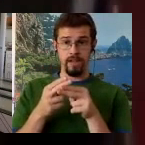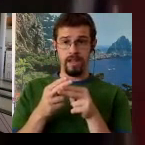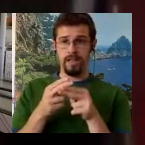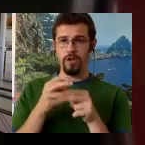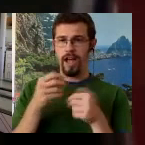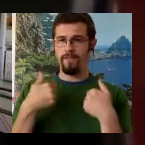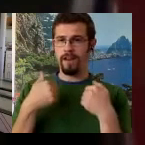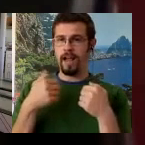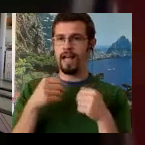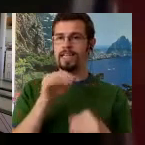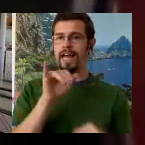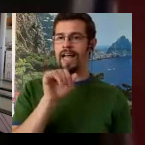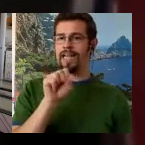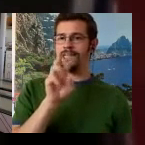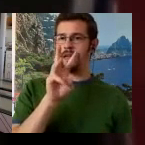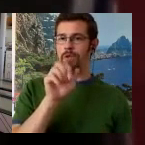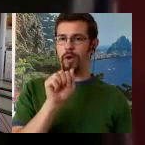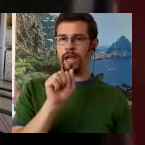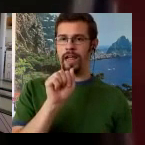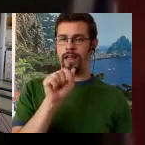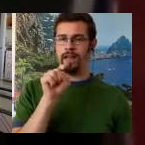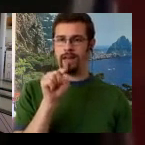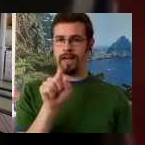name, you have it as